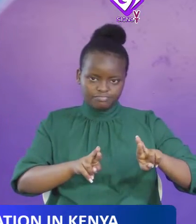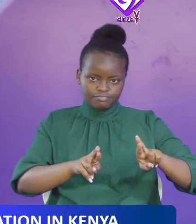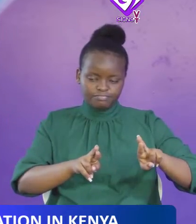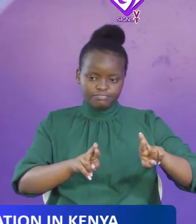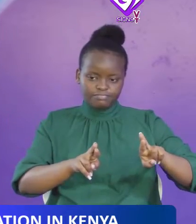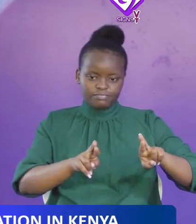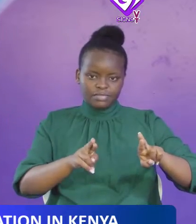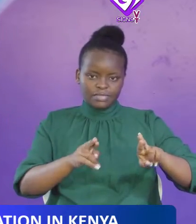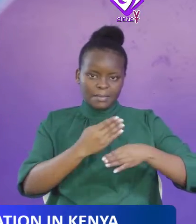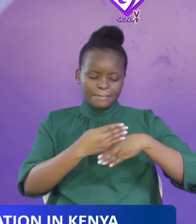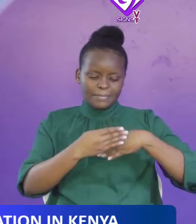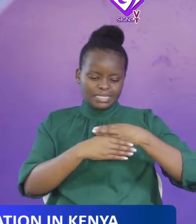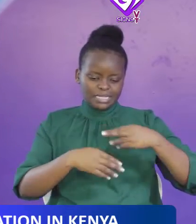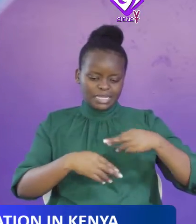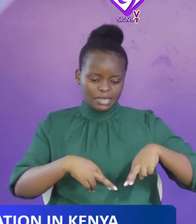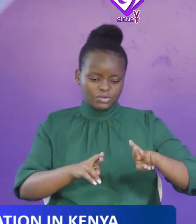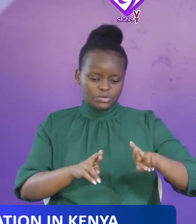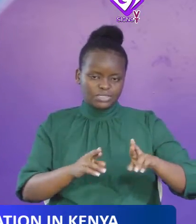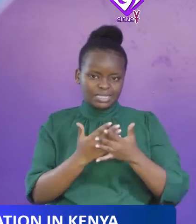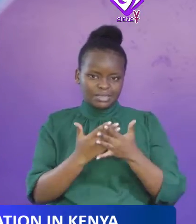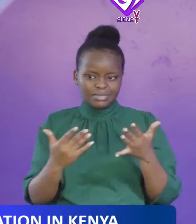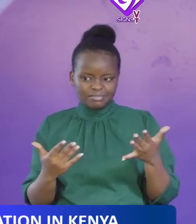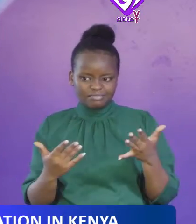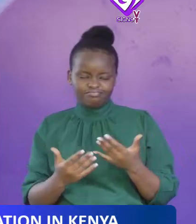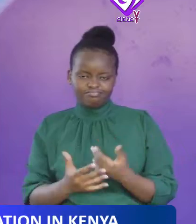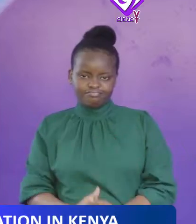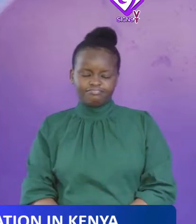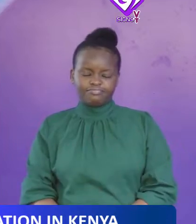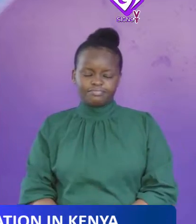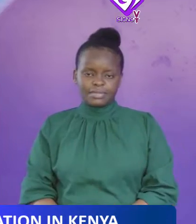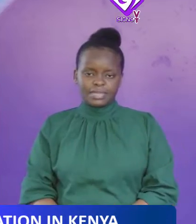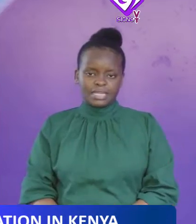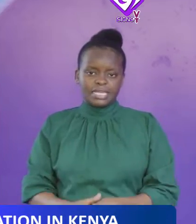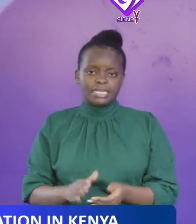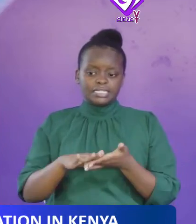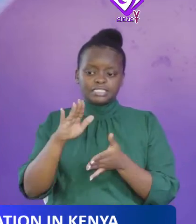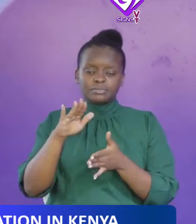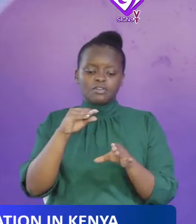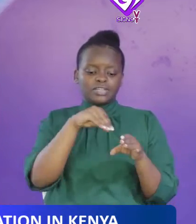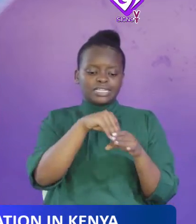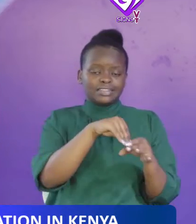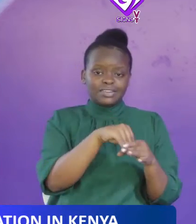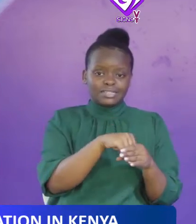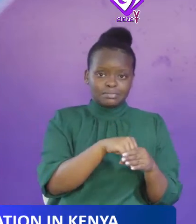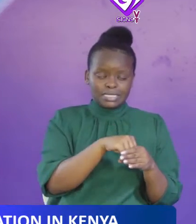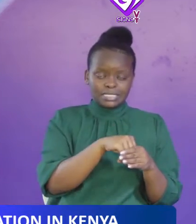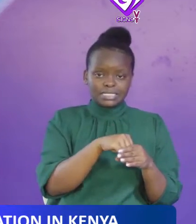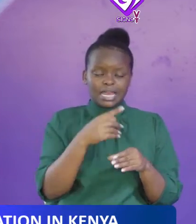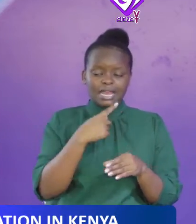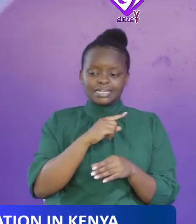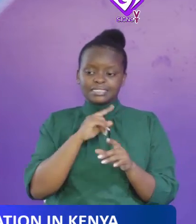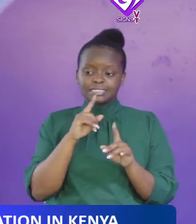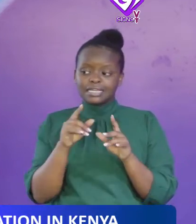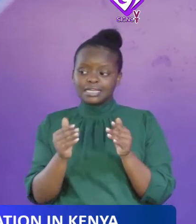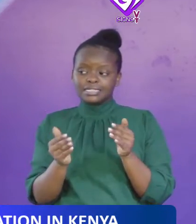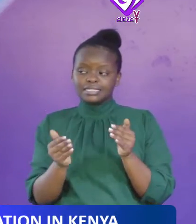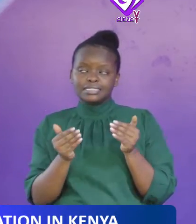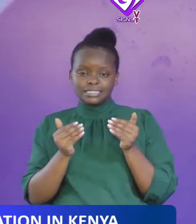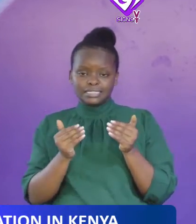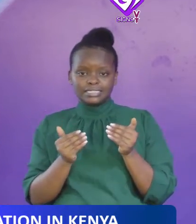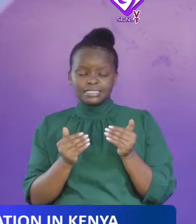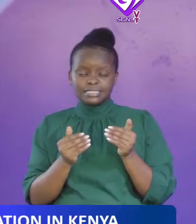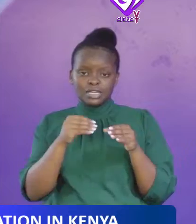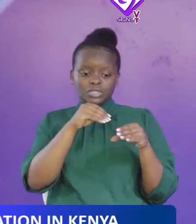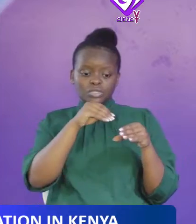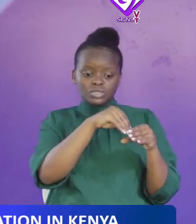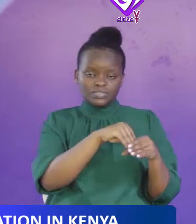flaunting a roads infrastructure. Yes. Something. Yeah. So it's more of an investment. We need to invest